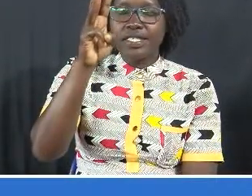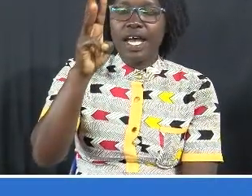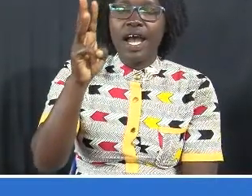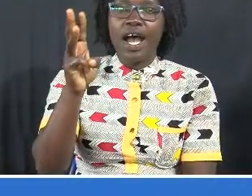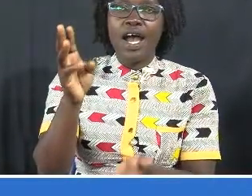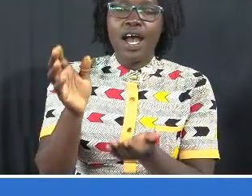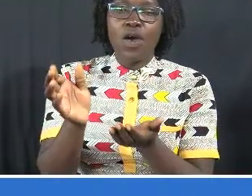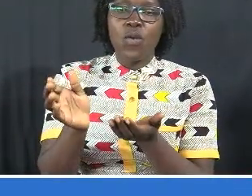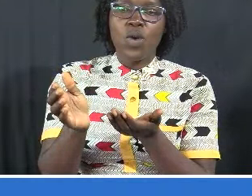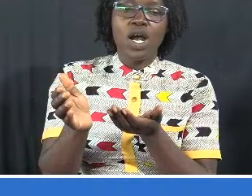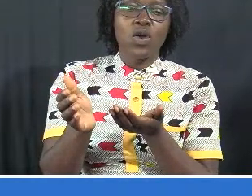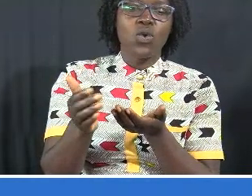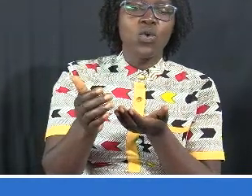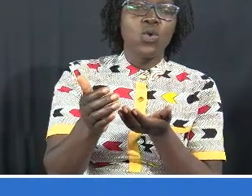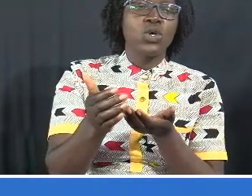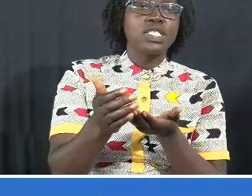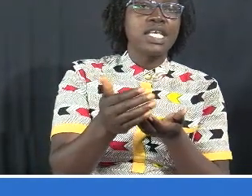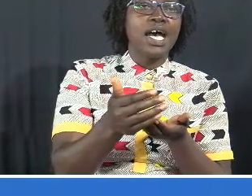ata